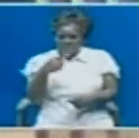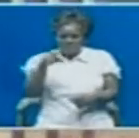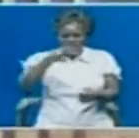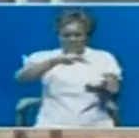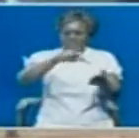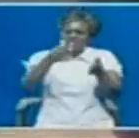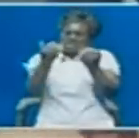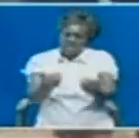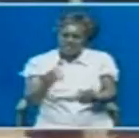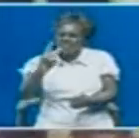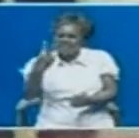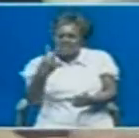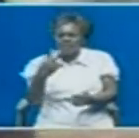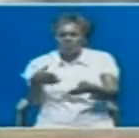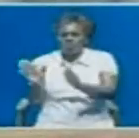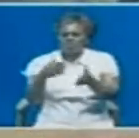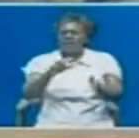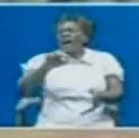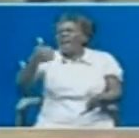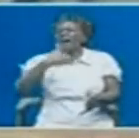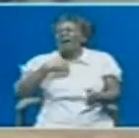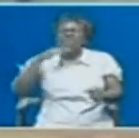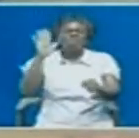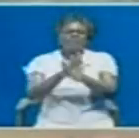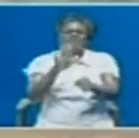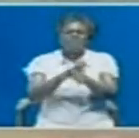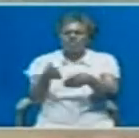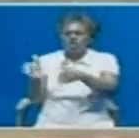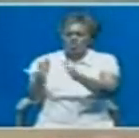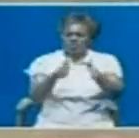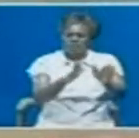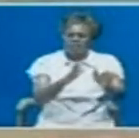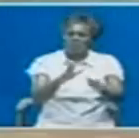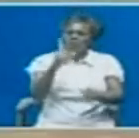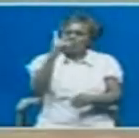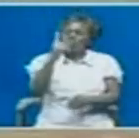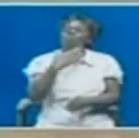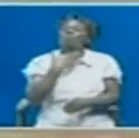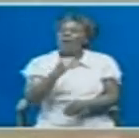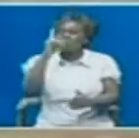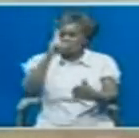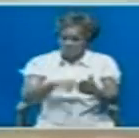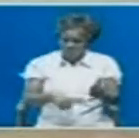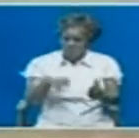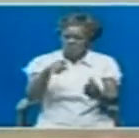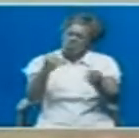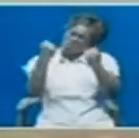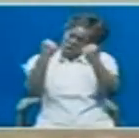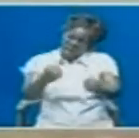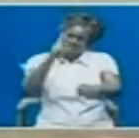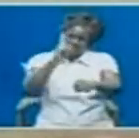second chance. Some of us, as I said, 50 chances. Now, what I would want is that you've gone through a very difficult